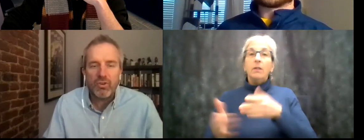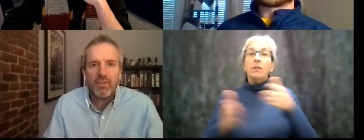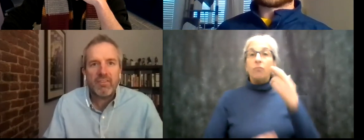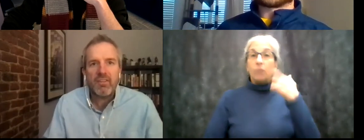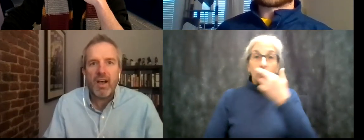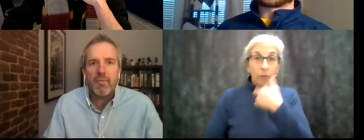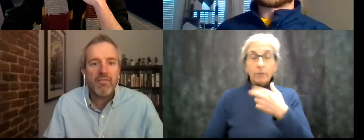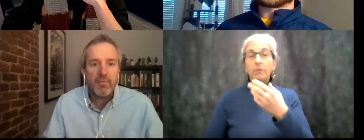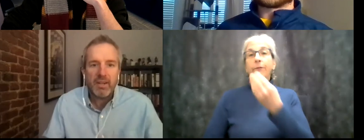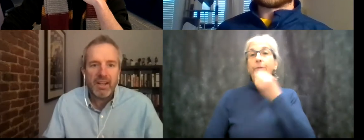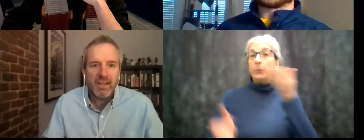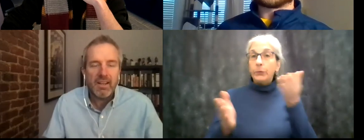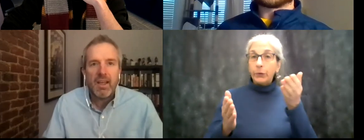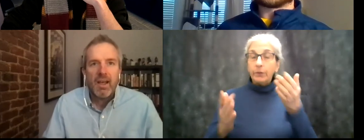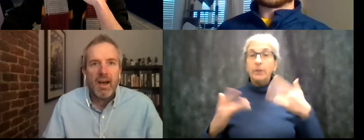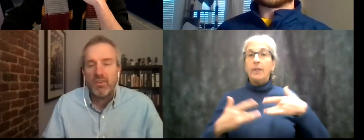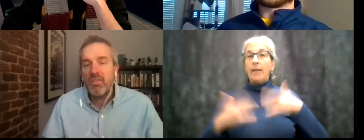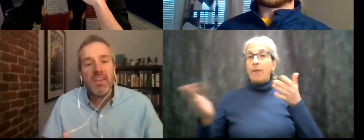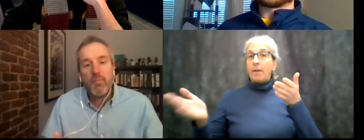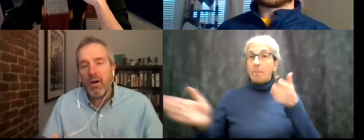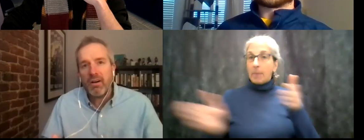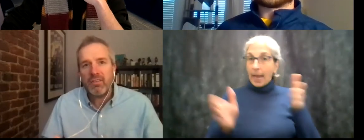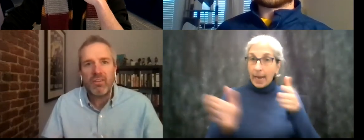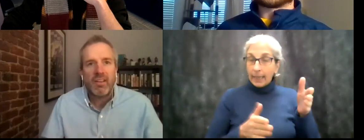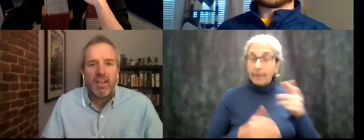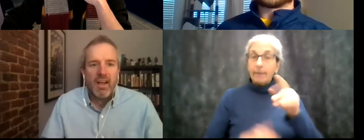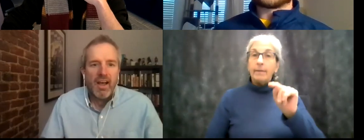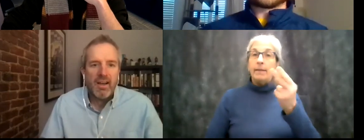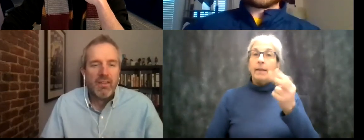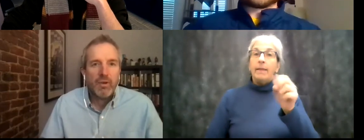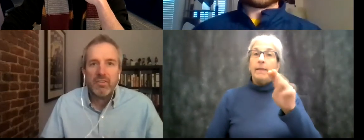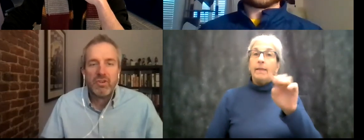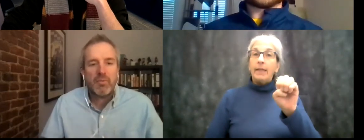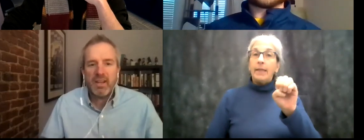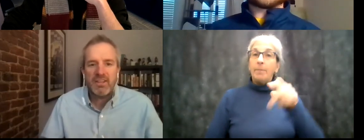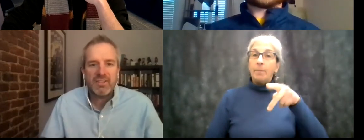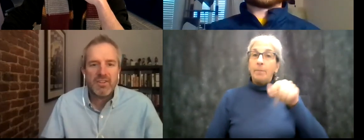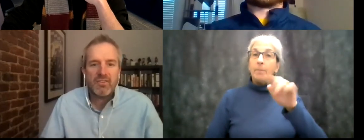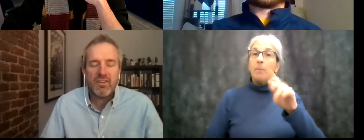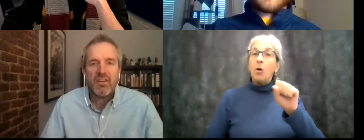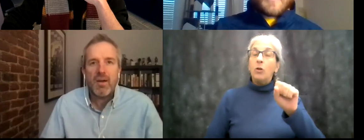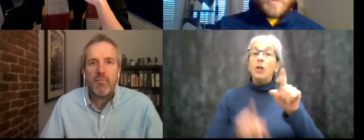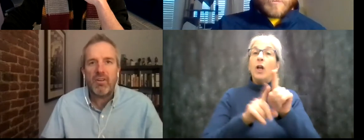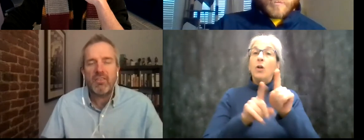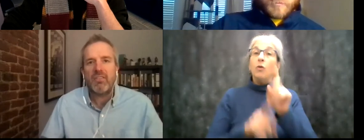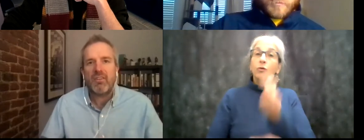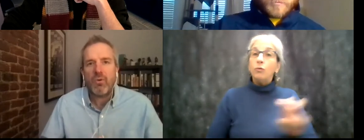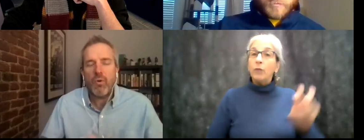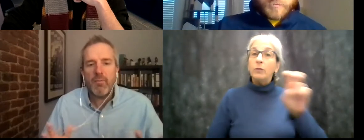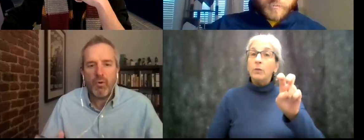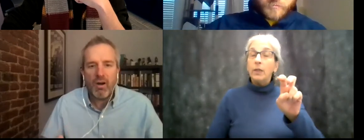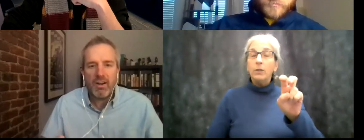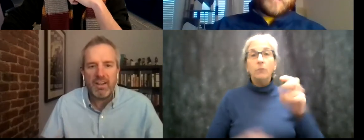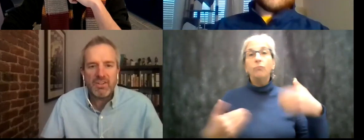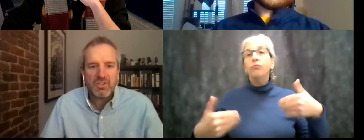service, event planning, to theme parks, as well as transportation. So there's a number. It's quite